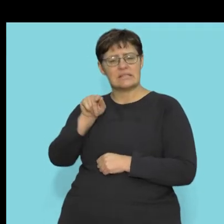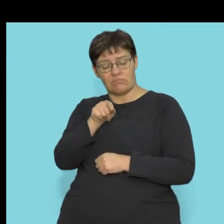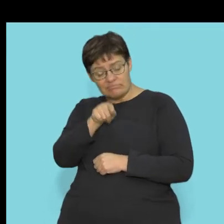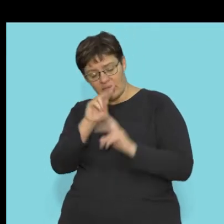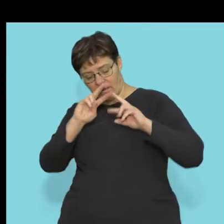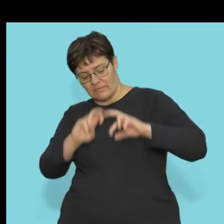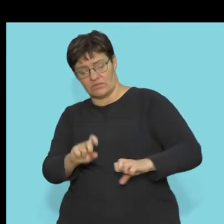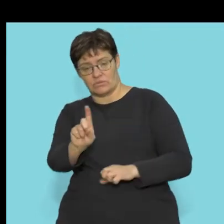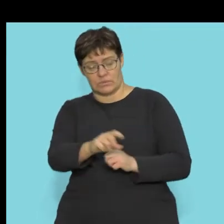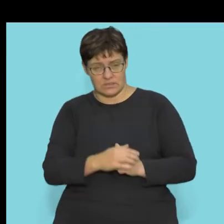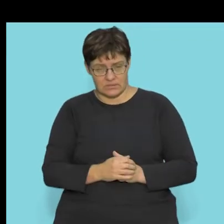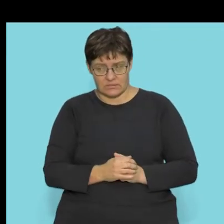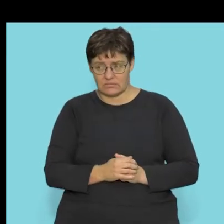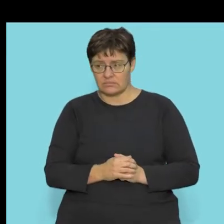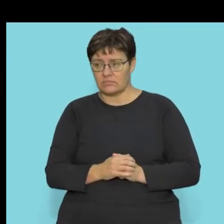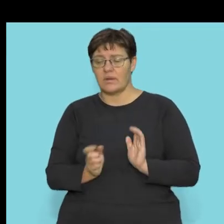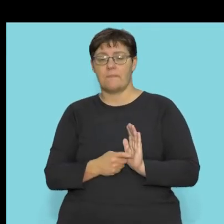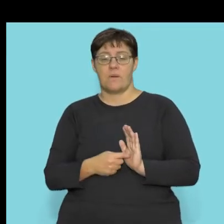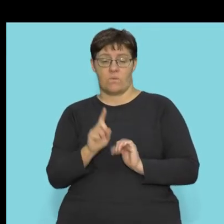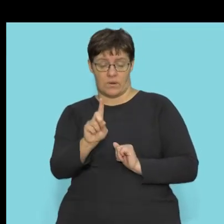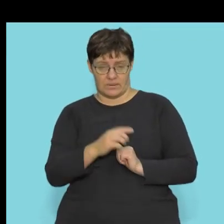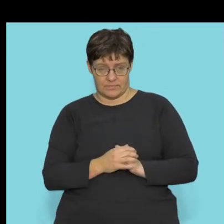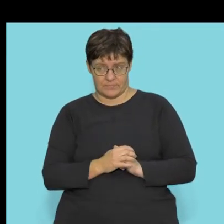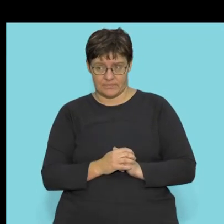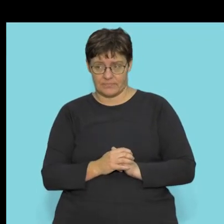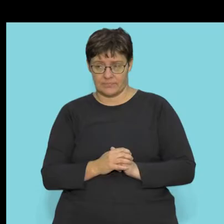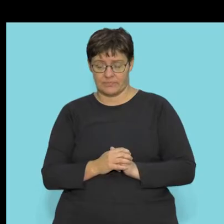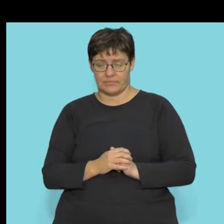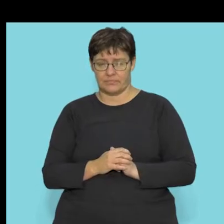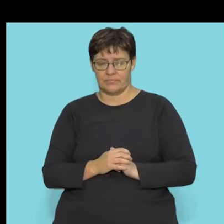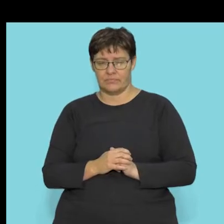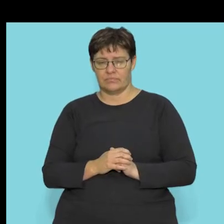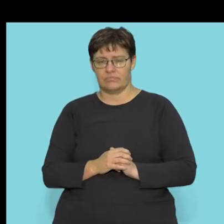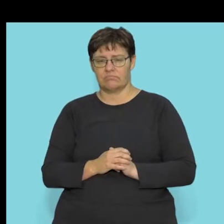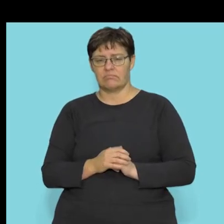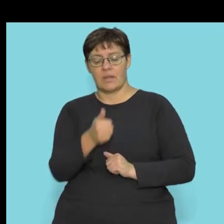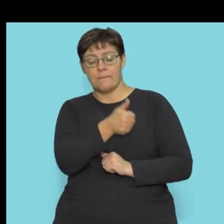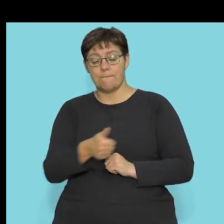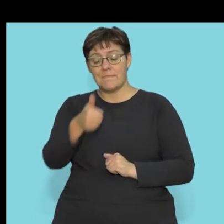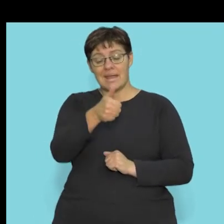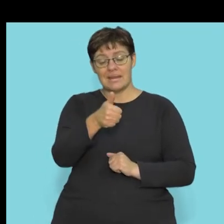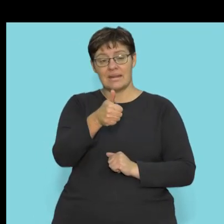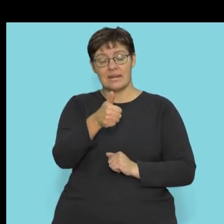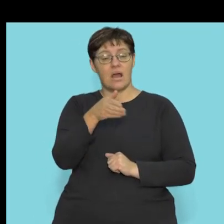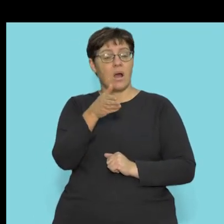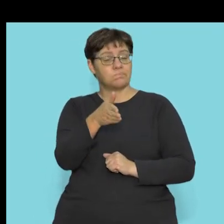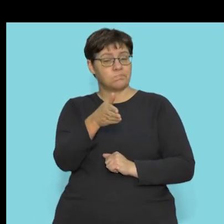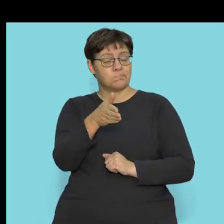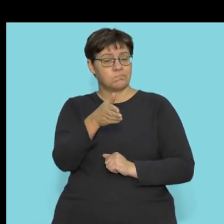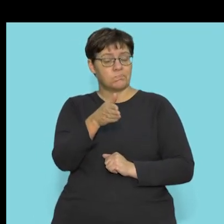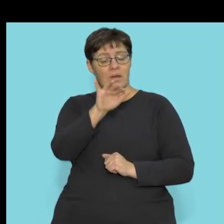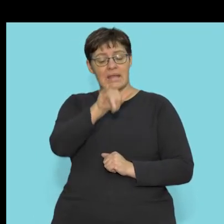of yeast in this investigation, and that's a 1-mark question. So guys, the main